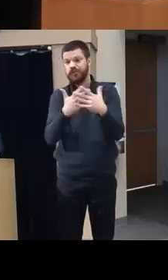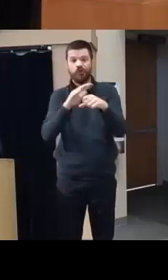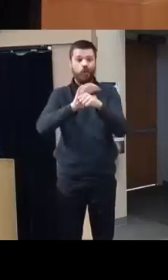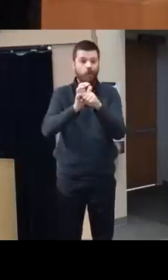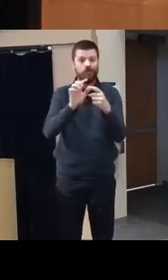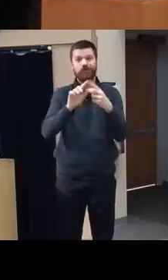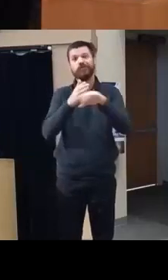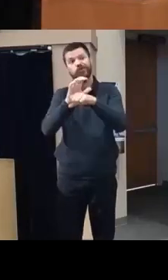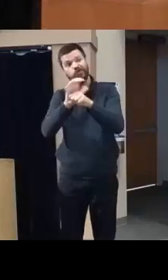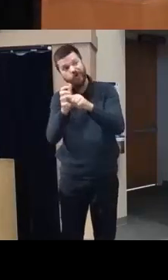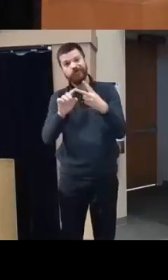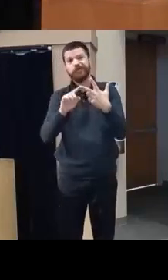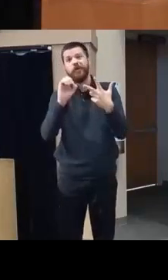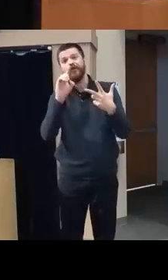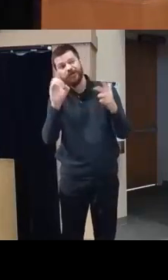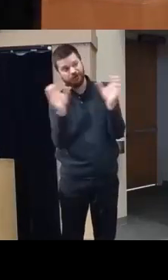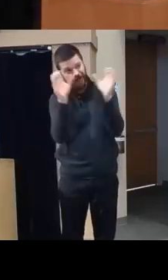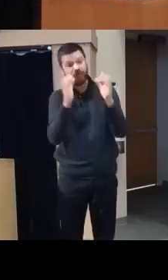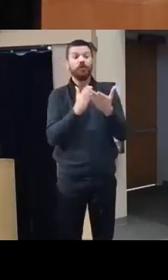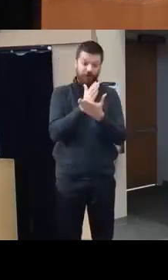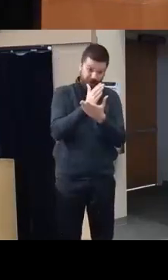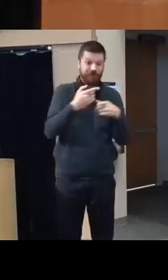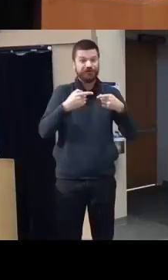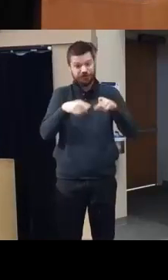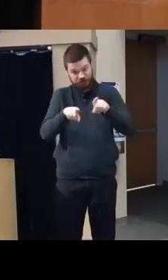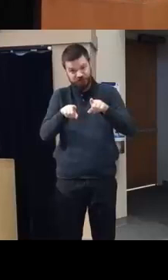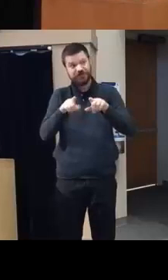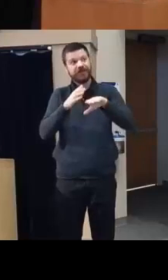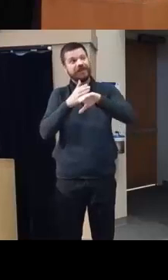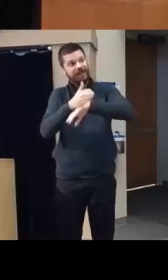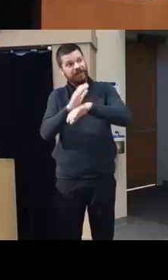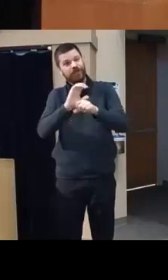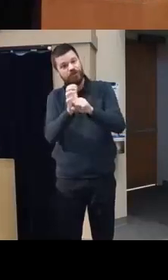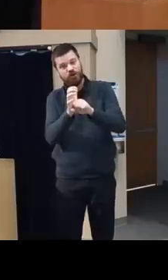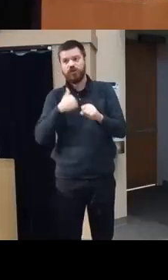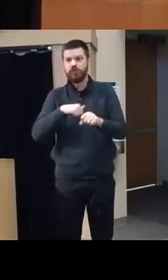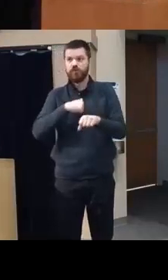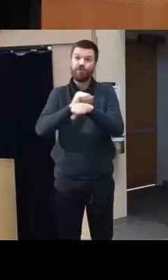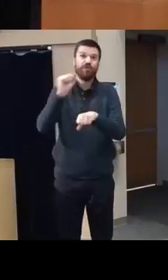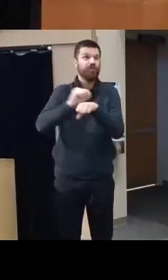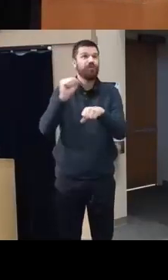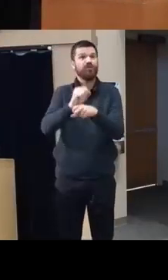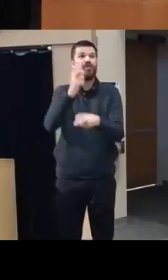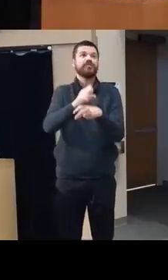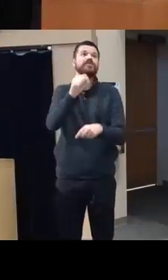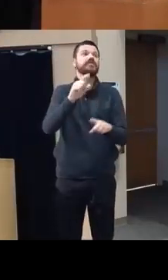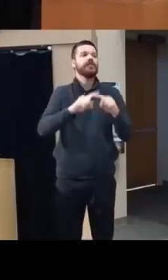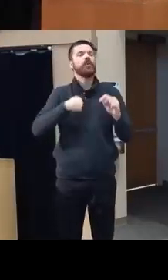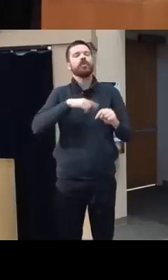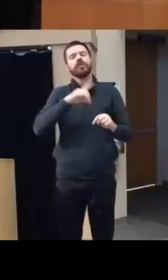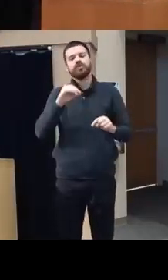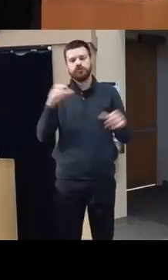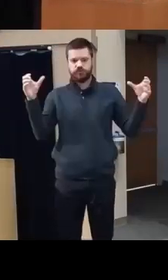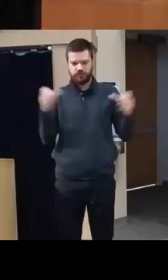COVID and post-COVID, the overdose crisis through COVID and post-COVID. we're all working really hard, but we really do come together